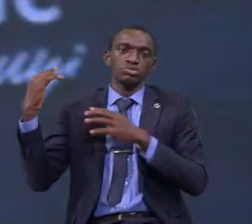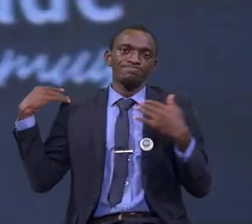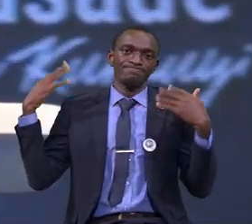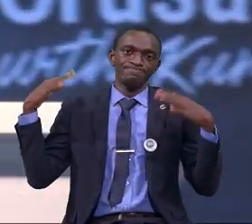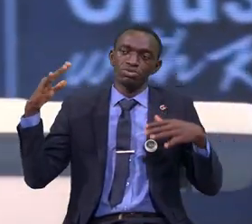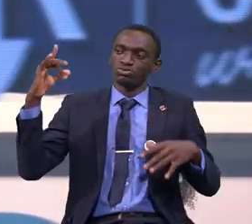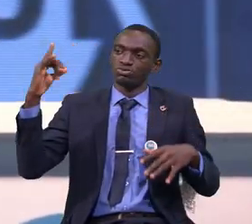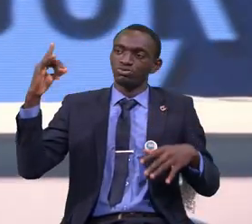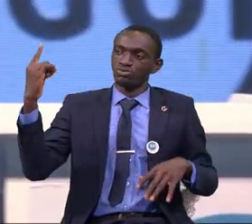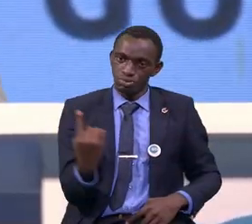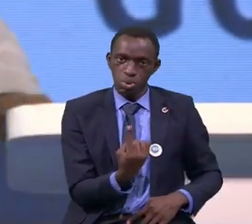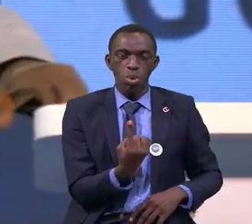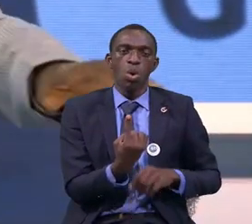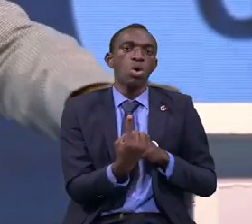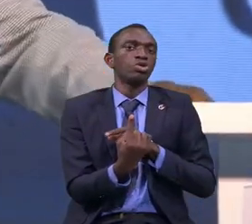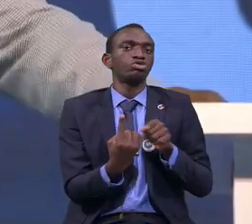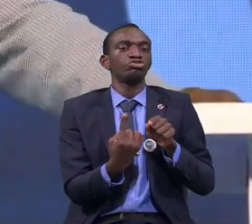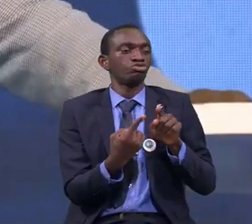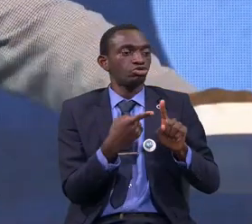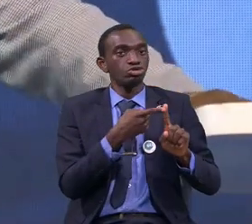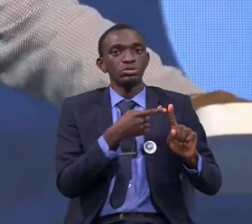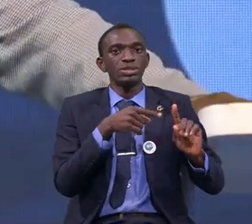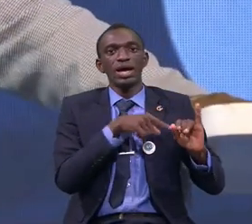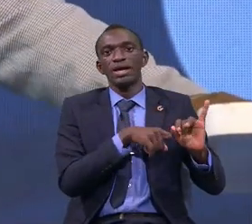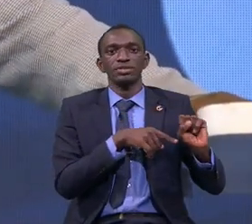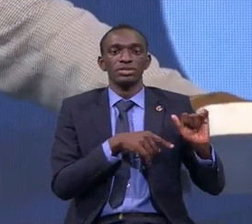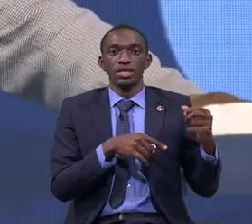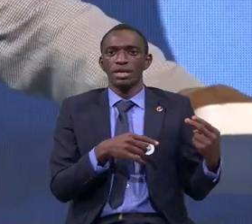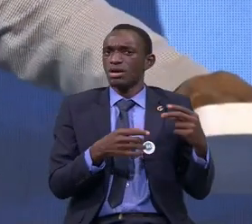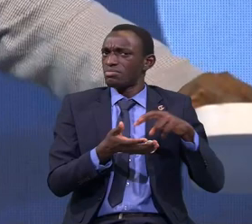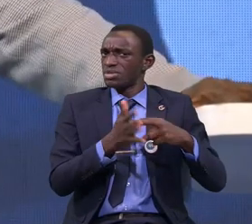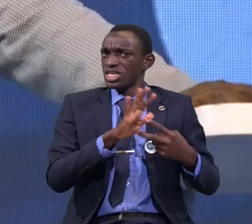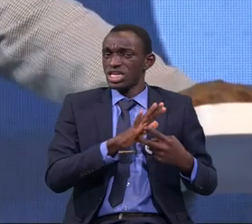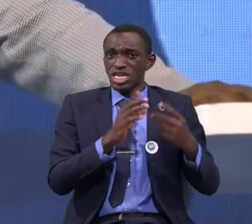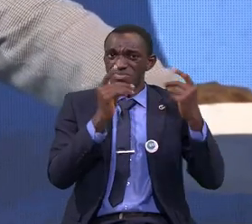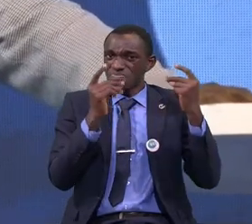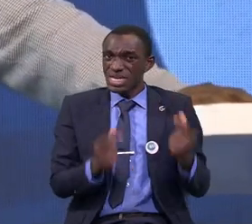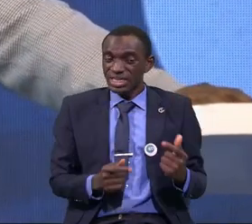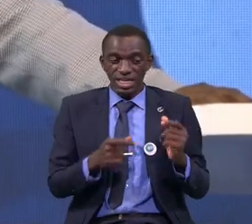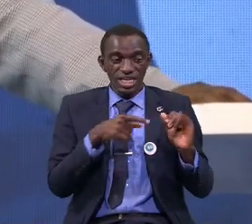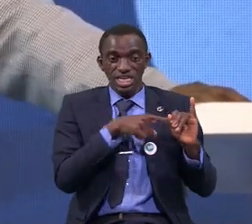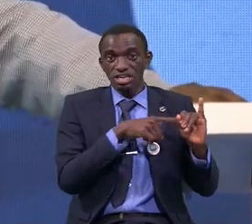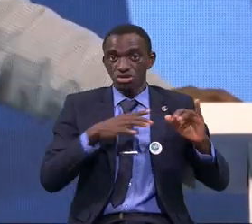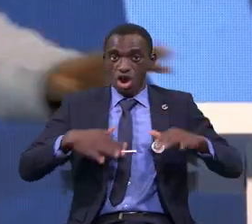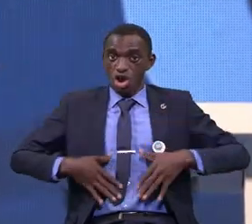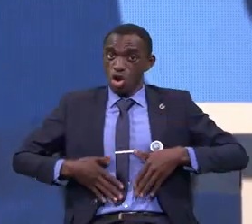He said, then, that means immediately after I confessed.